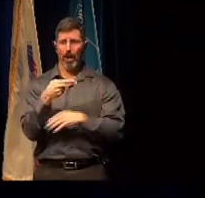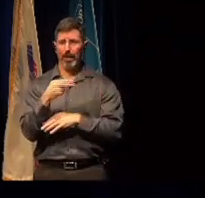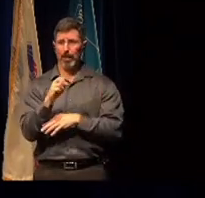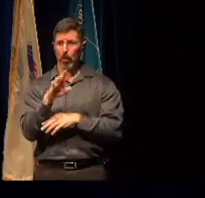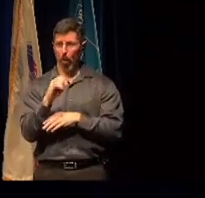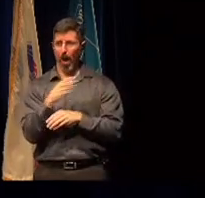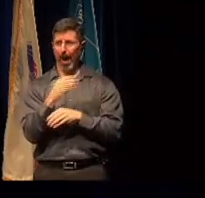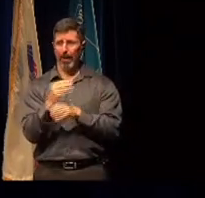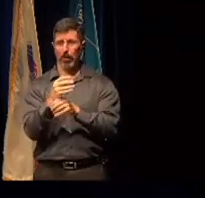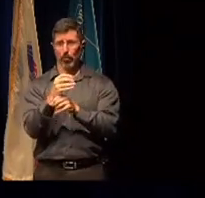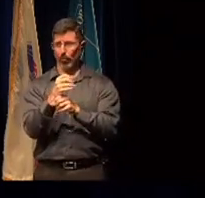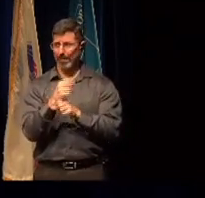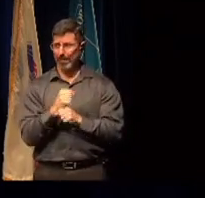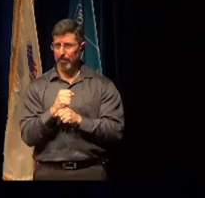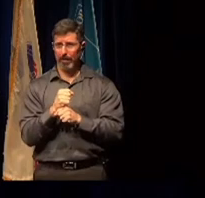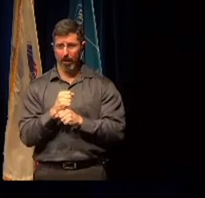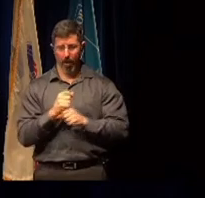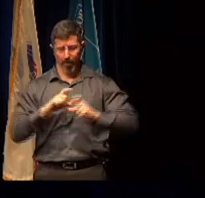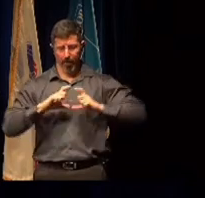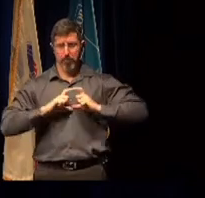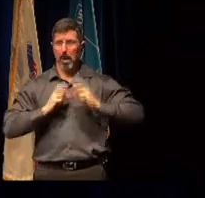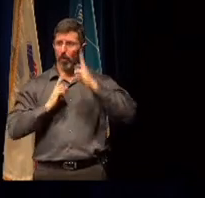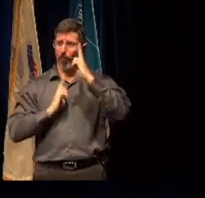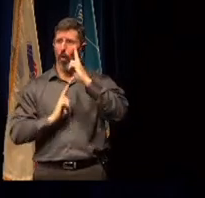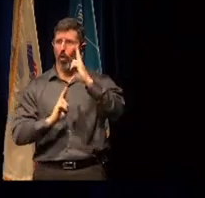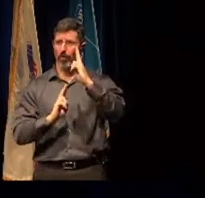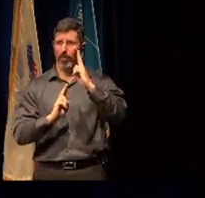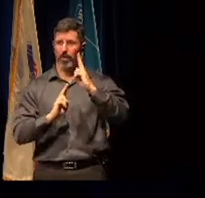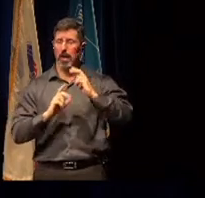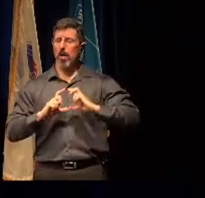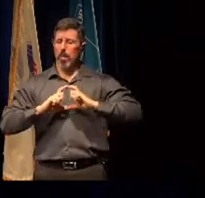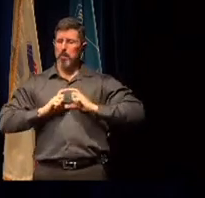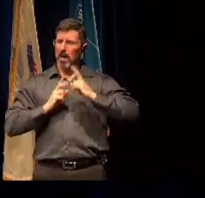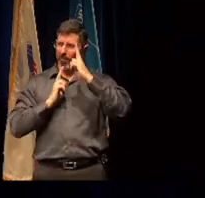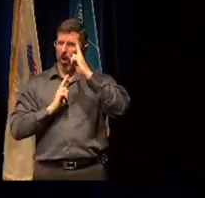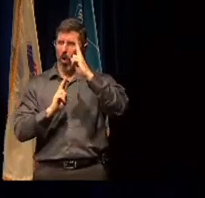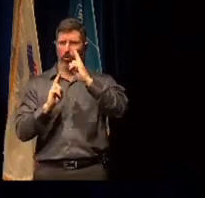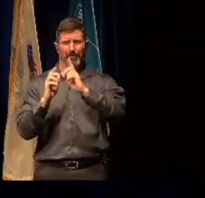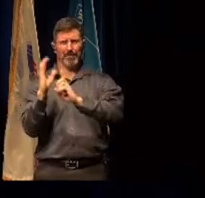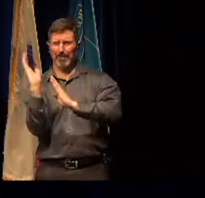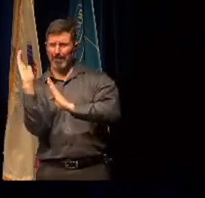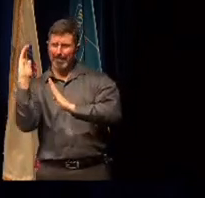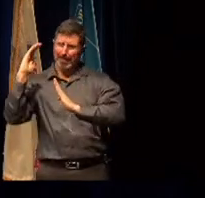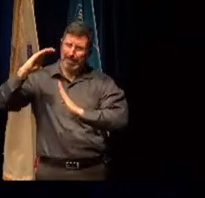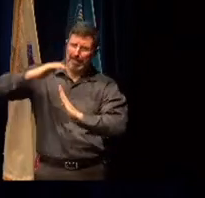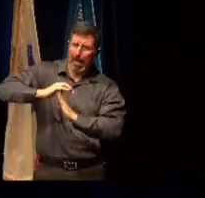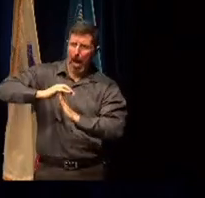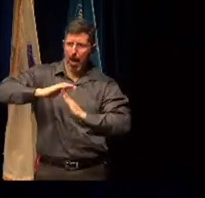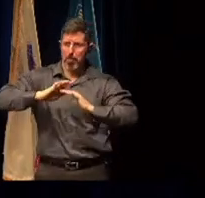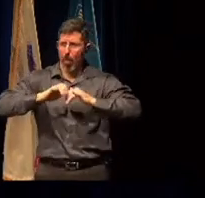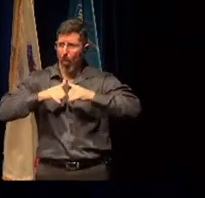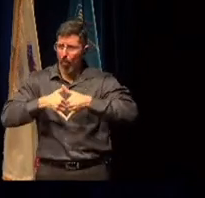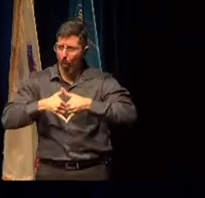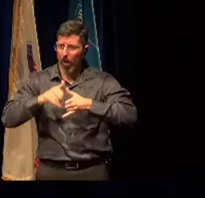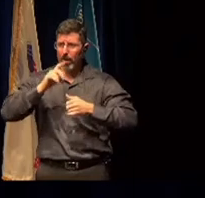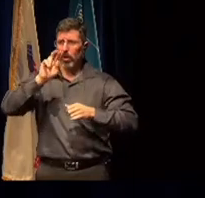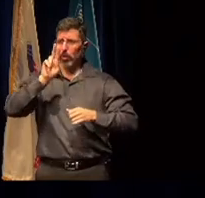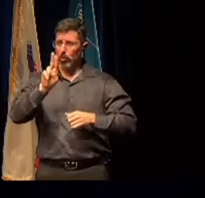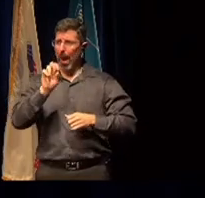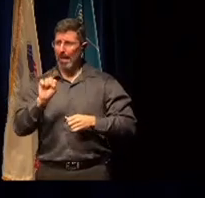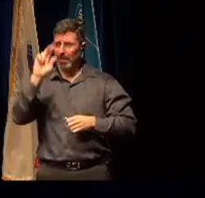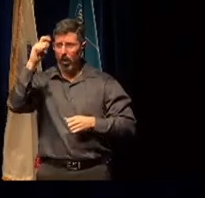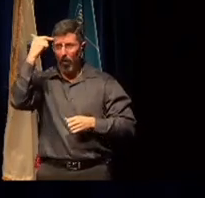Honor. It's the highest award the U.S. government can bestow upon a U.S. military service member